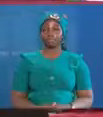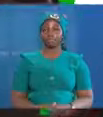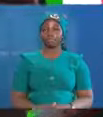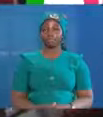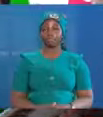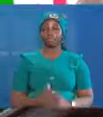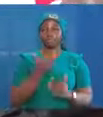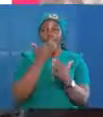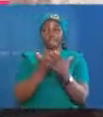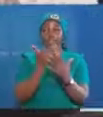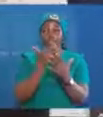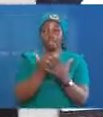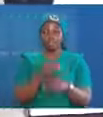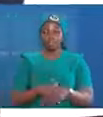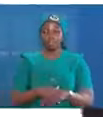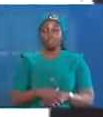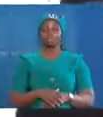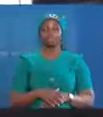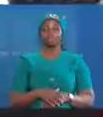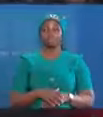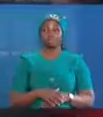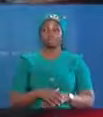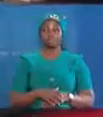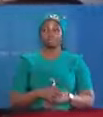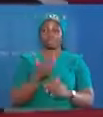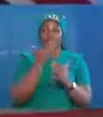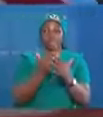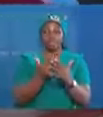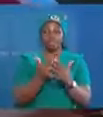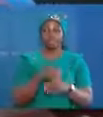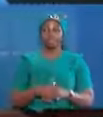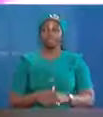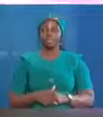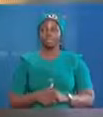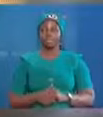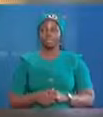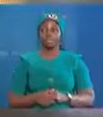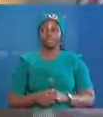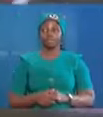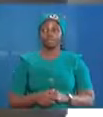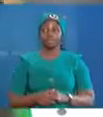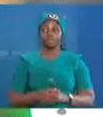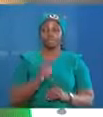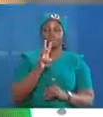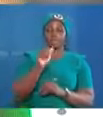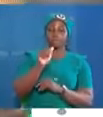Thank you, Governor Isaac. Asante. Well done. Wamunyinyi.